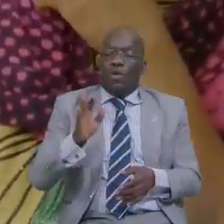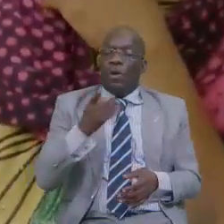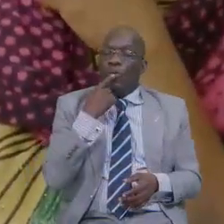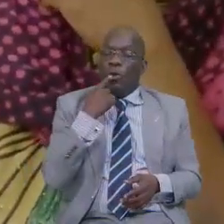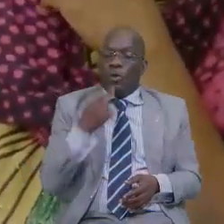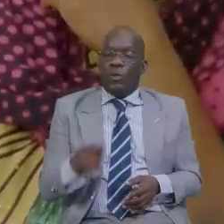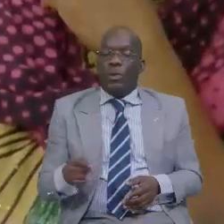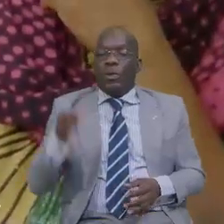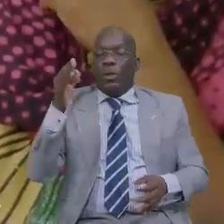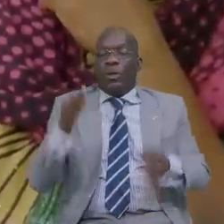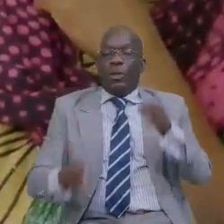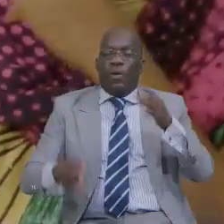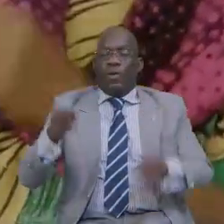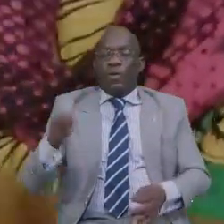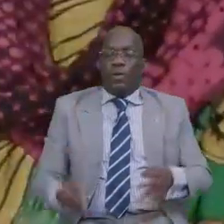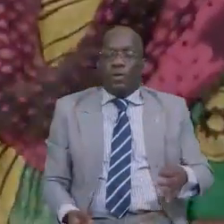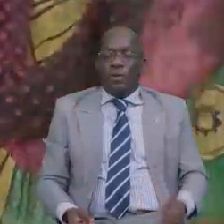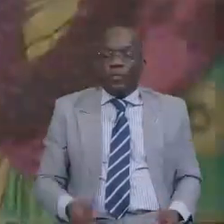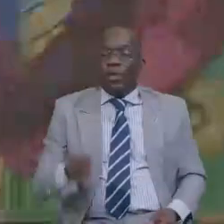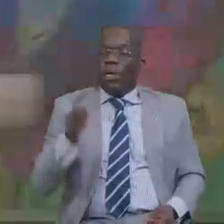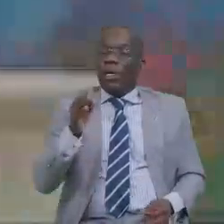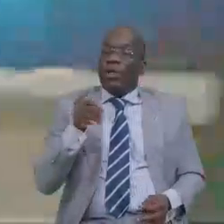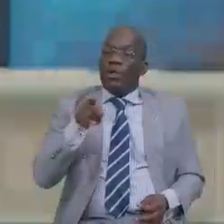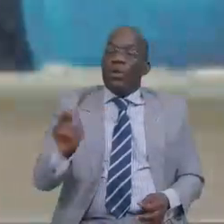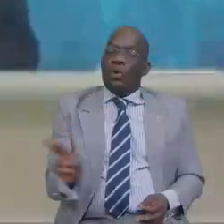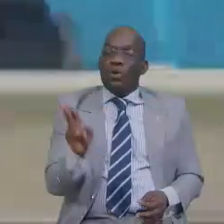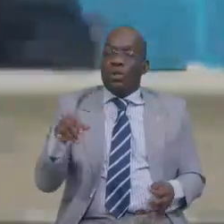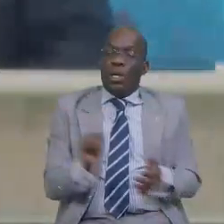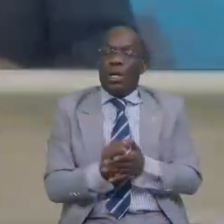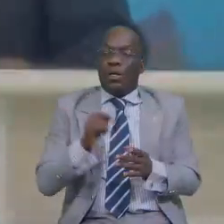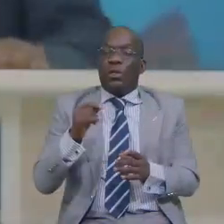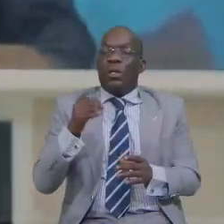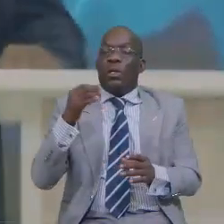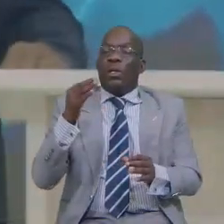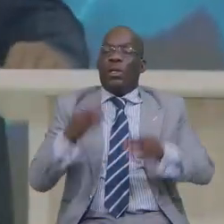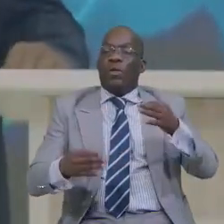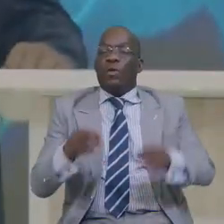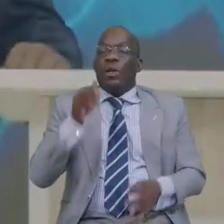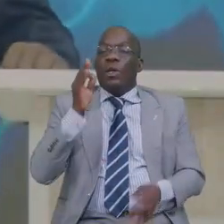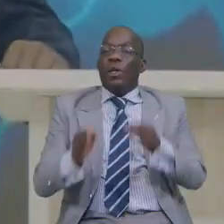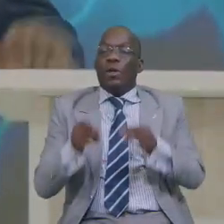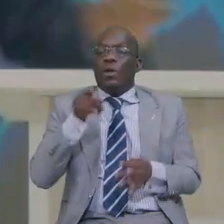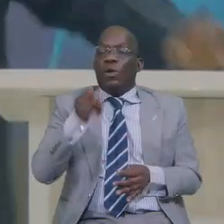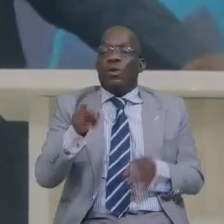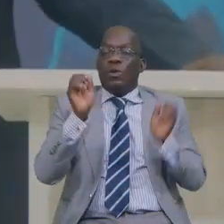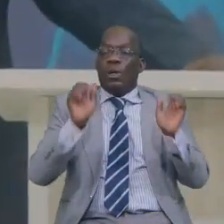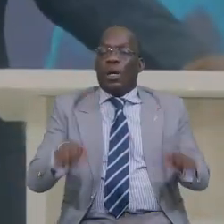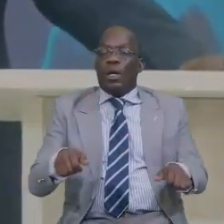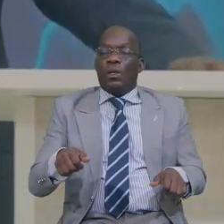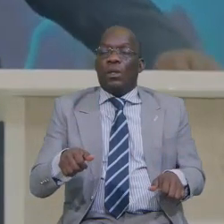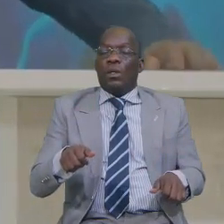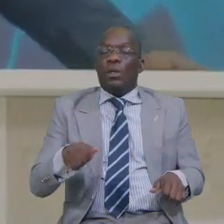If, since we're using if, you can only believe, all things